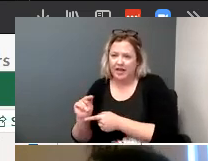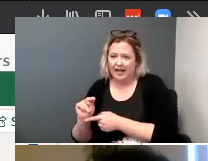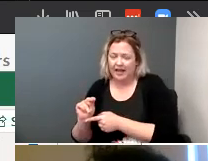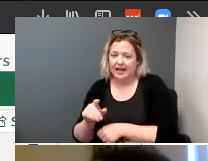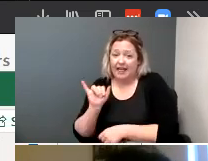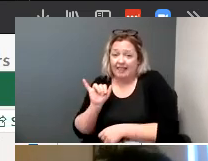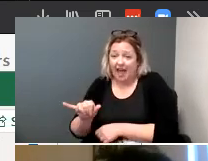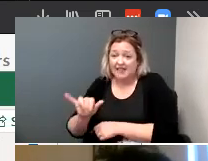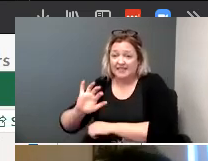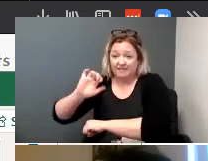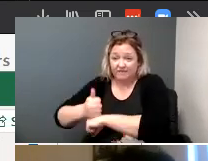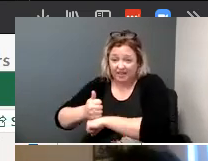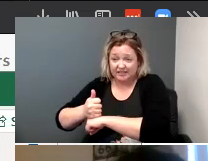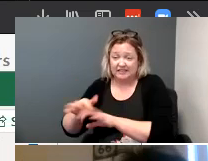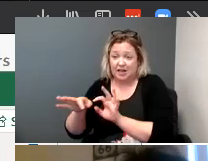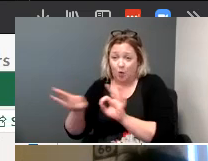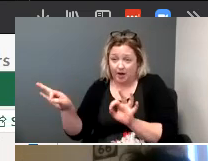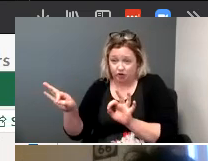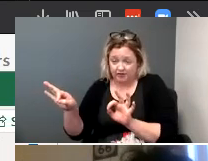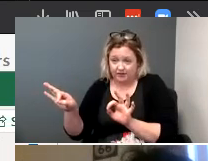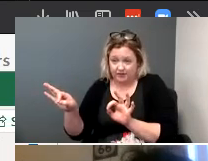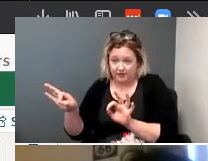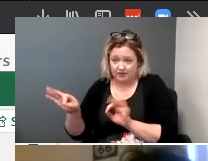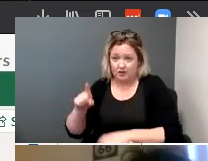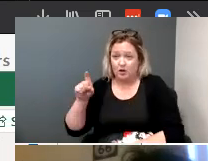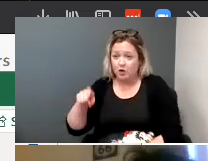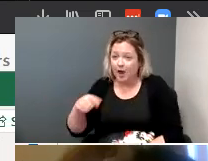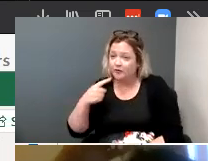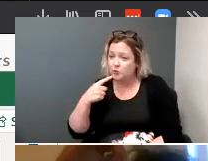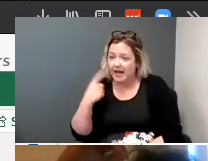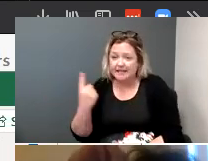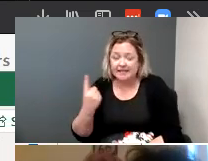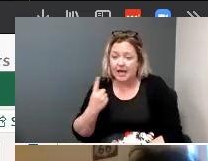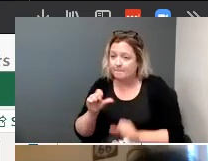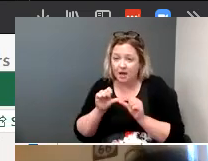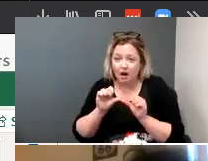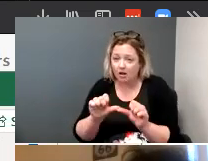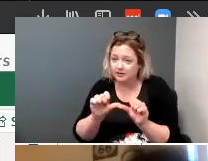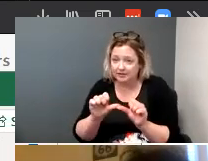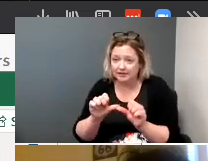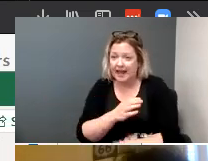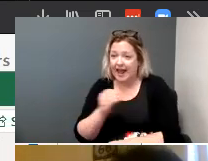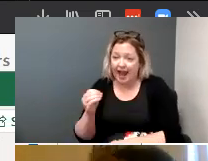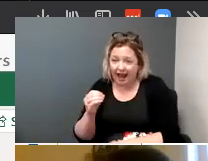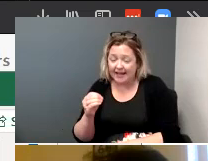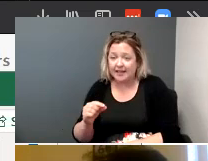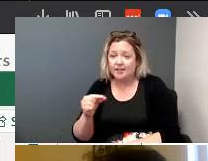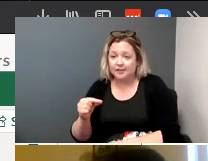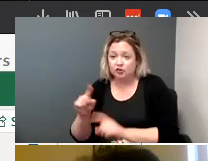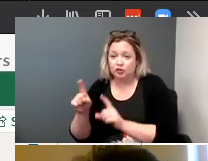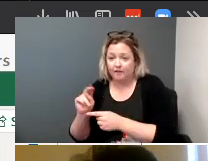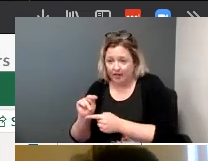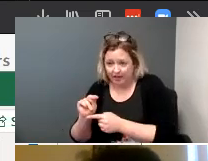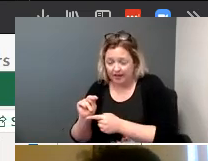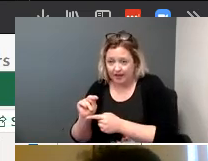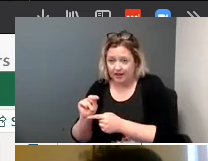fixed equation. We need to say that some constant times g of n is the upper bound, some constant times g of n